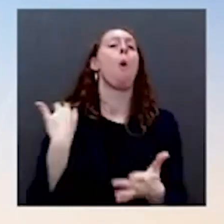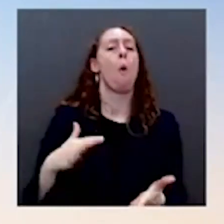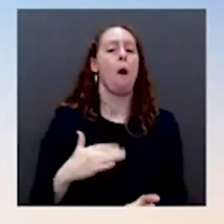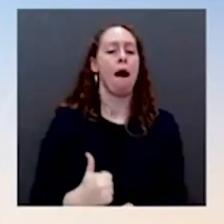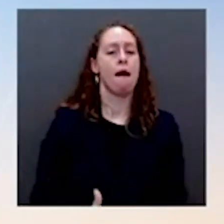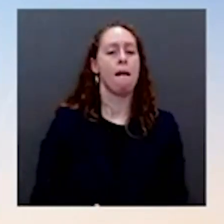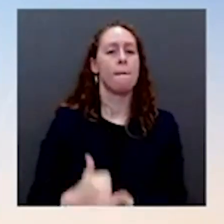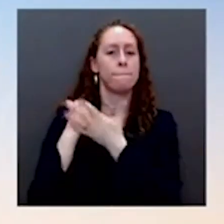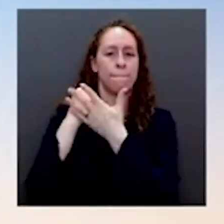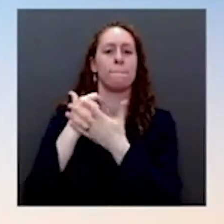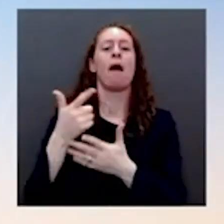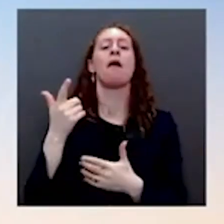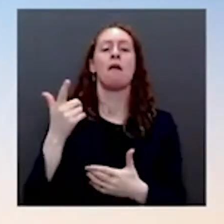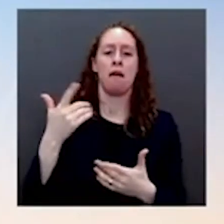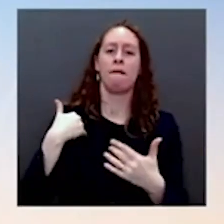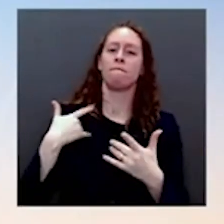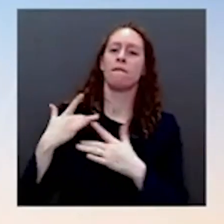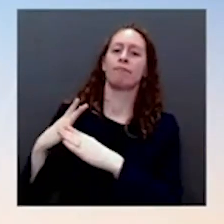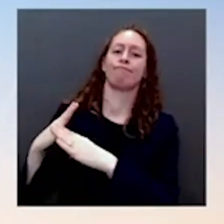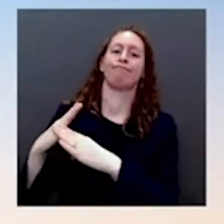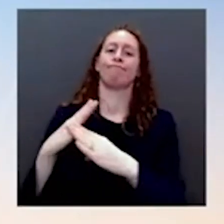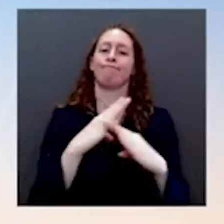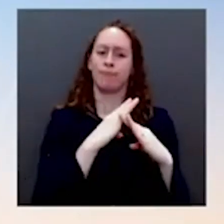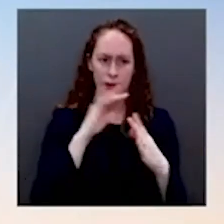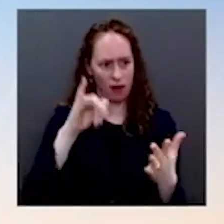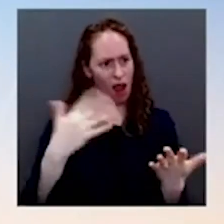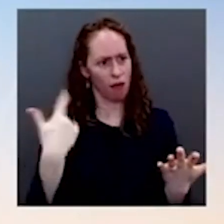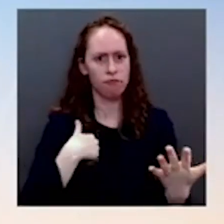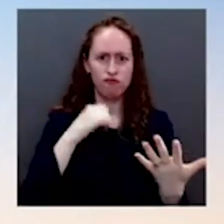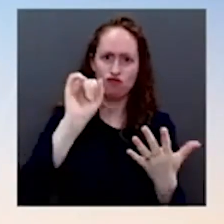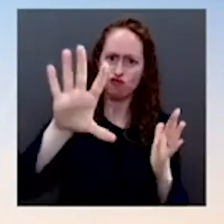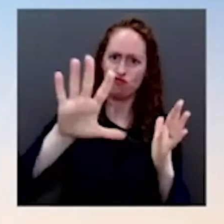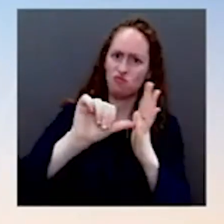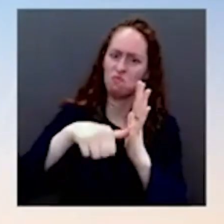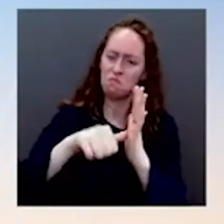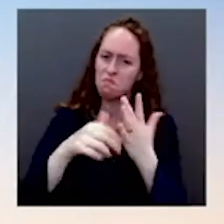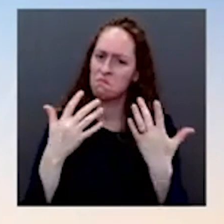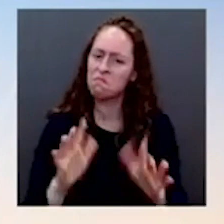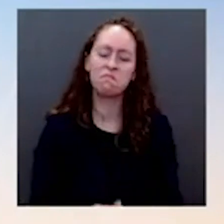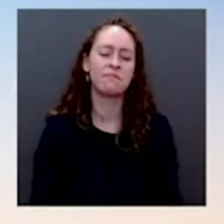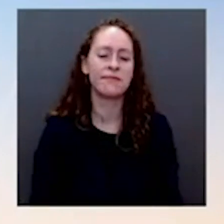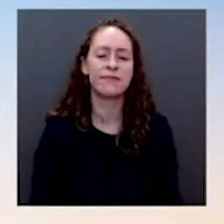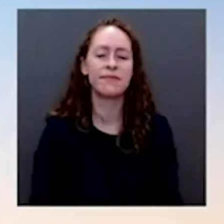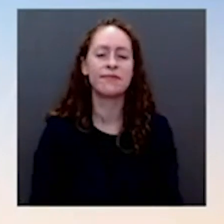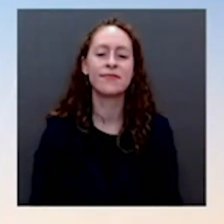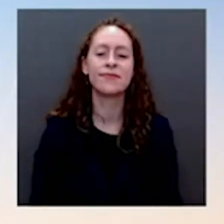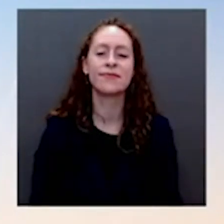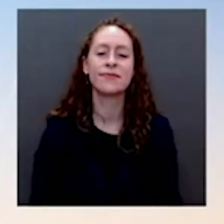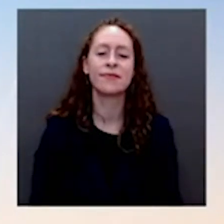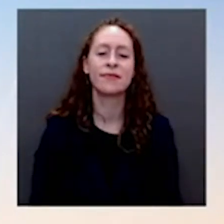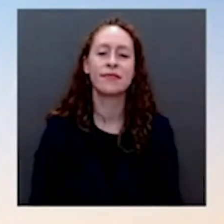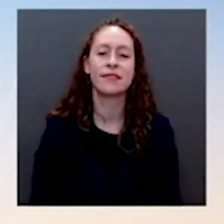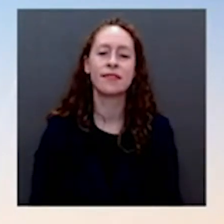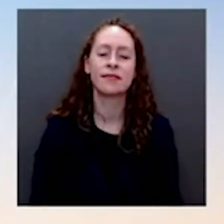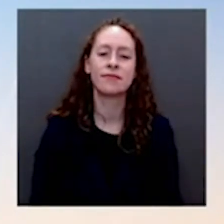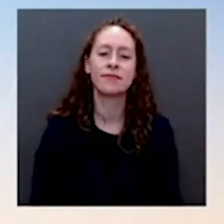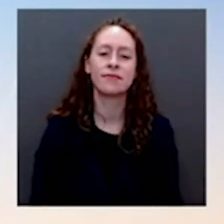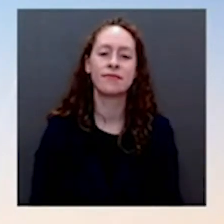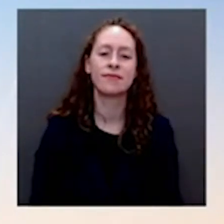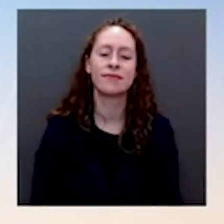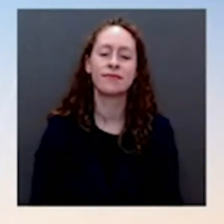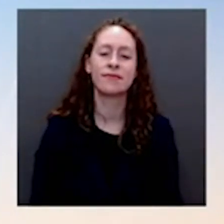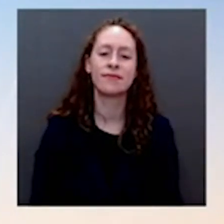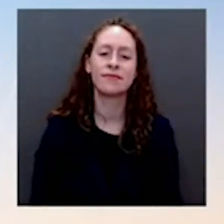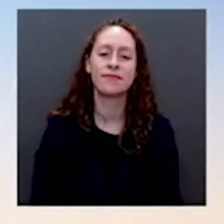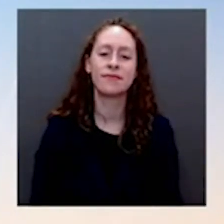The Let's be straight here for a second. Cases are rising across the country. Tests are hard to come by in many places, or there's long lines for them.